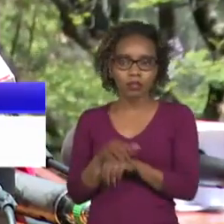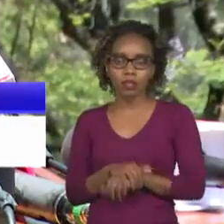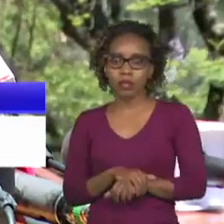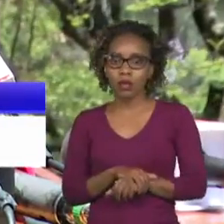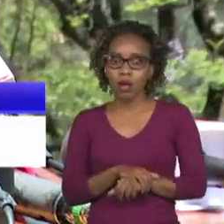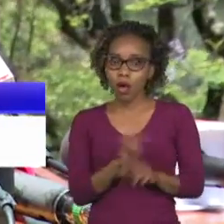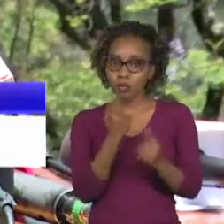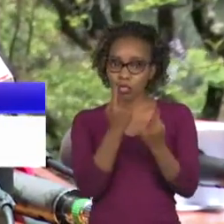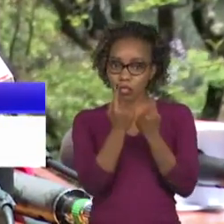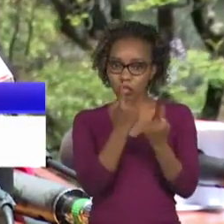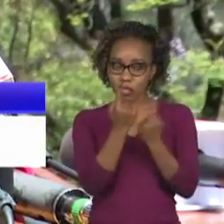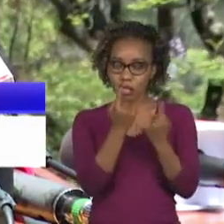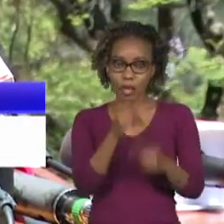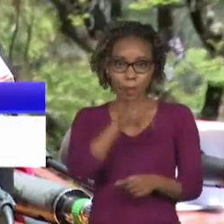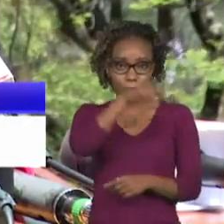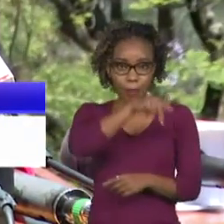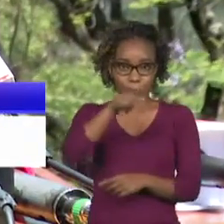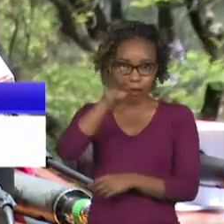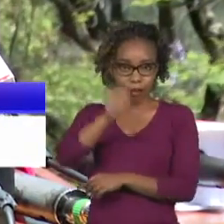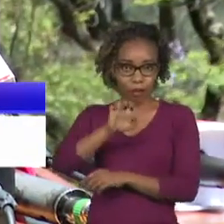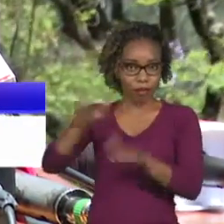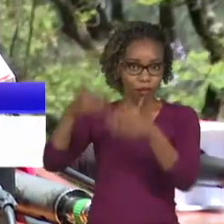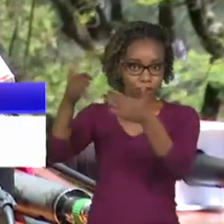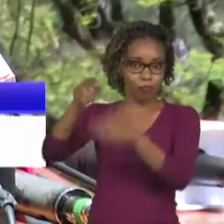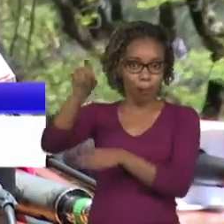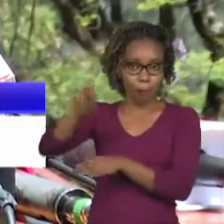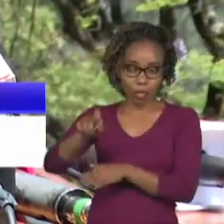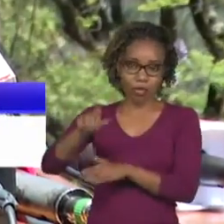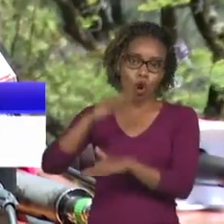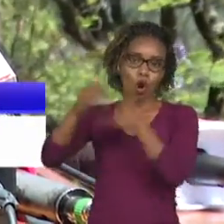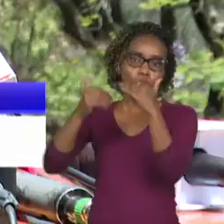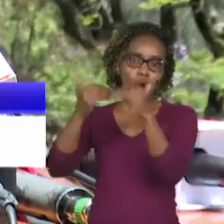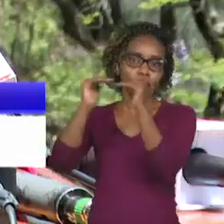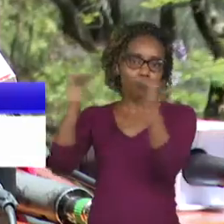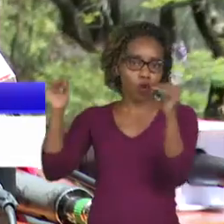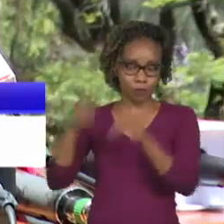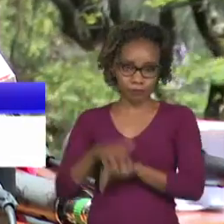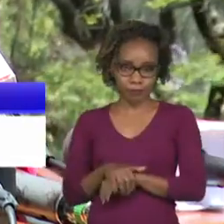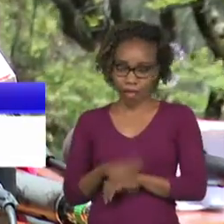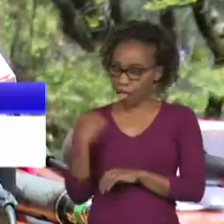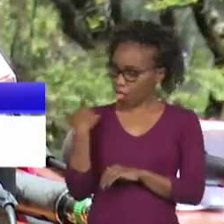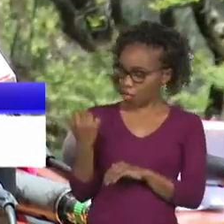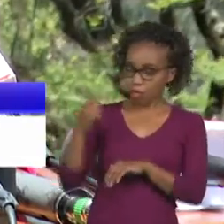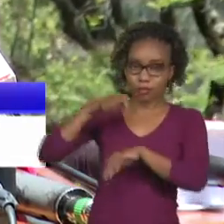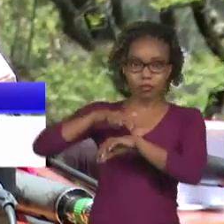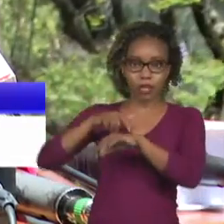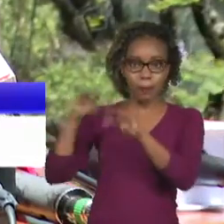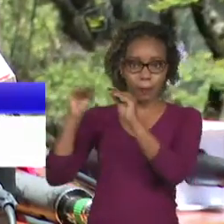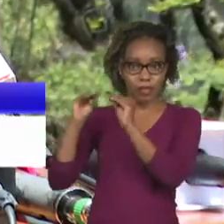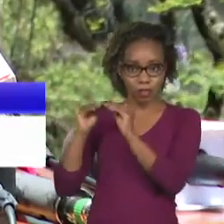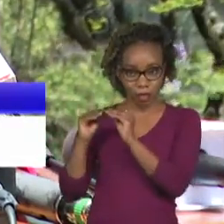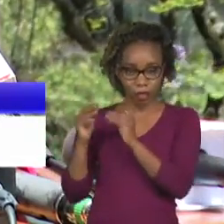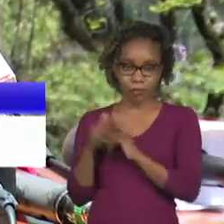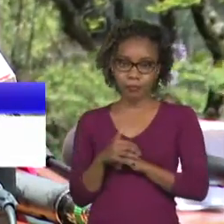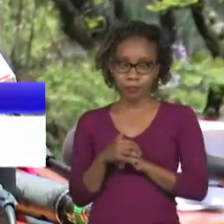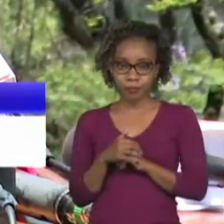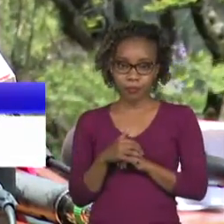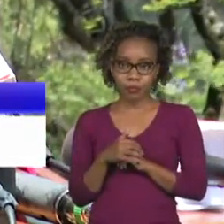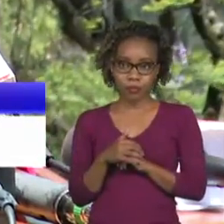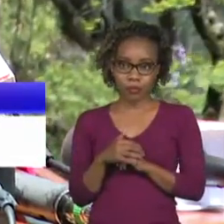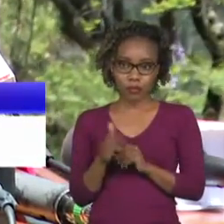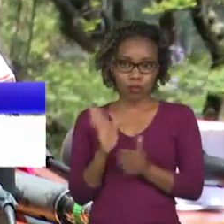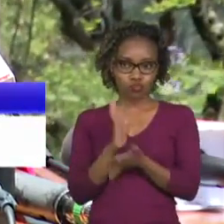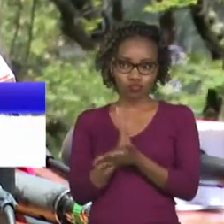that we need PPEs to be provided at all levels. Yesterday during our meeting, it became